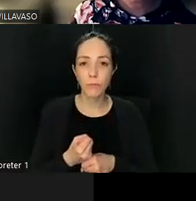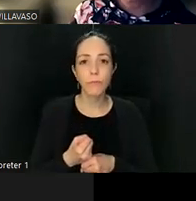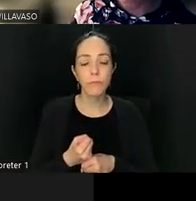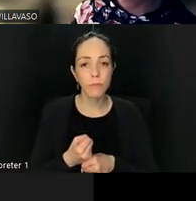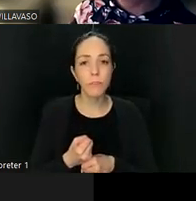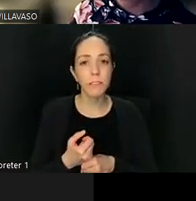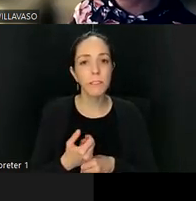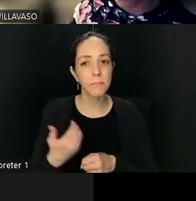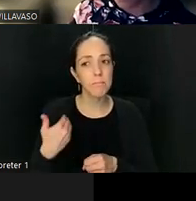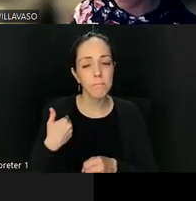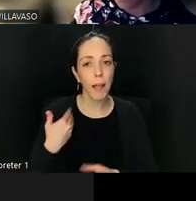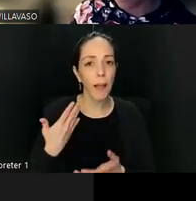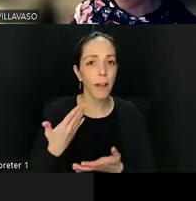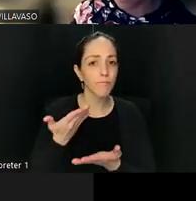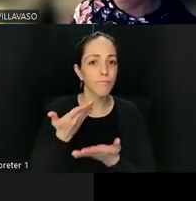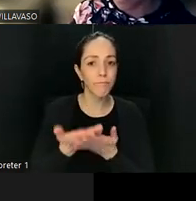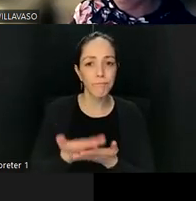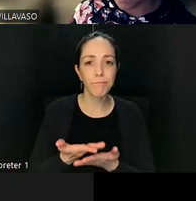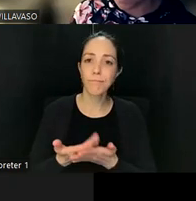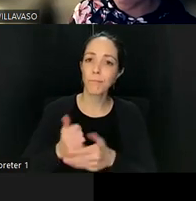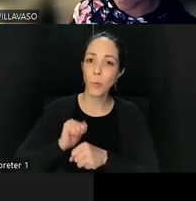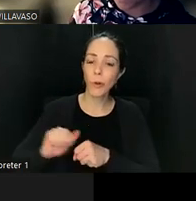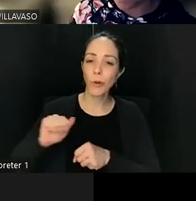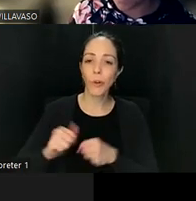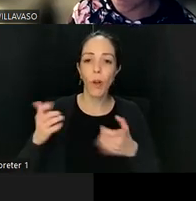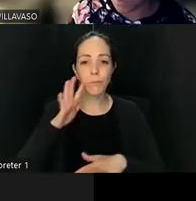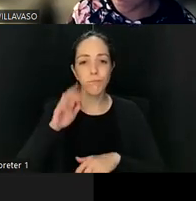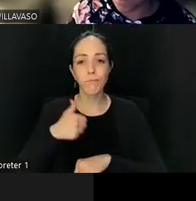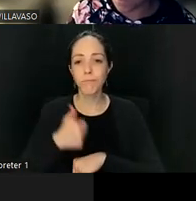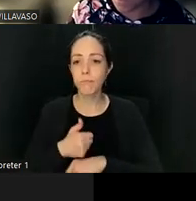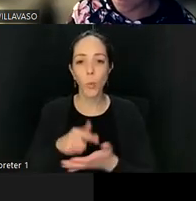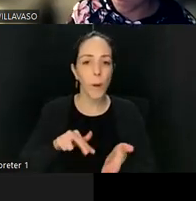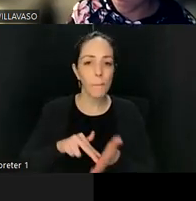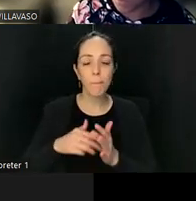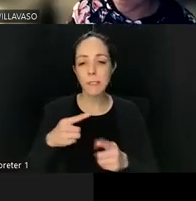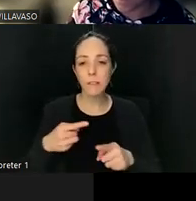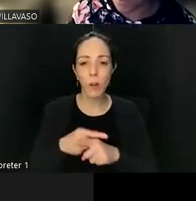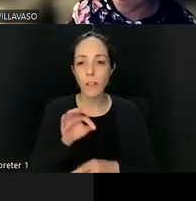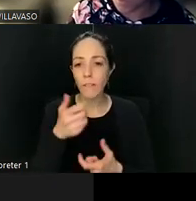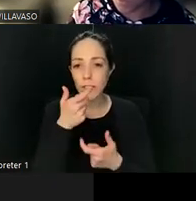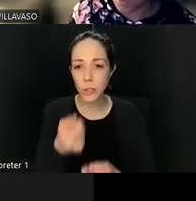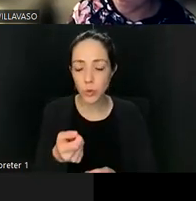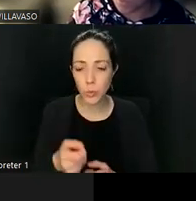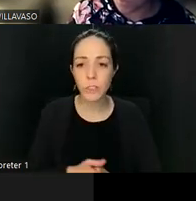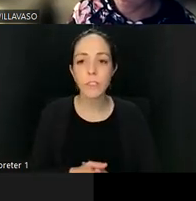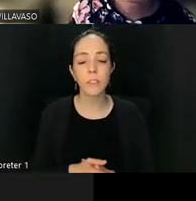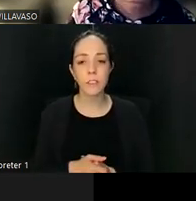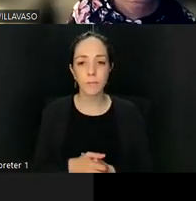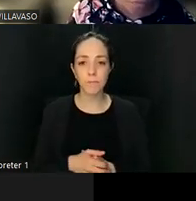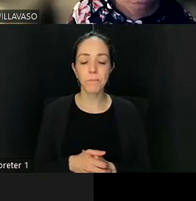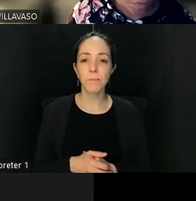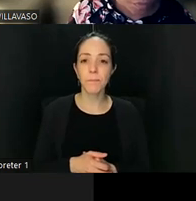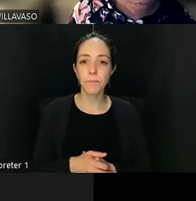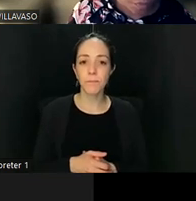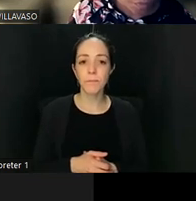precedence and work that's been done on what are and aren't conflicts of interest. And it's still not necessarily a